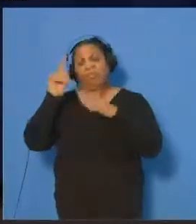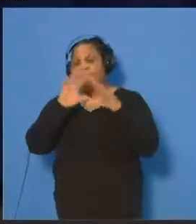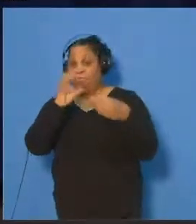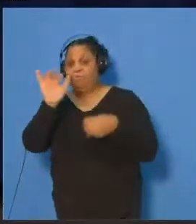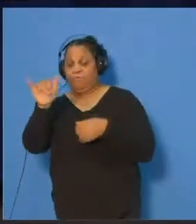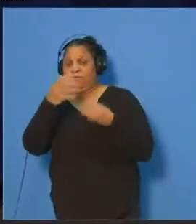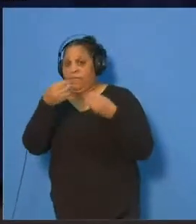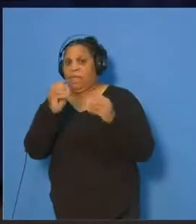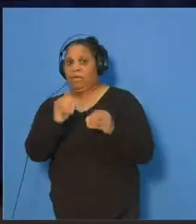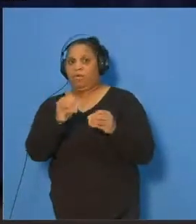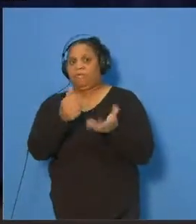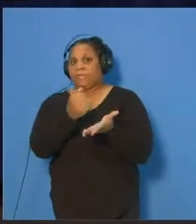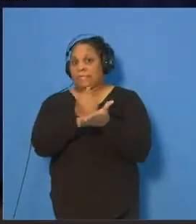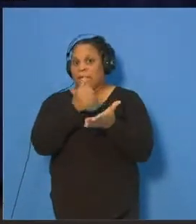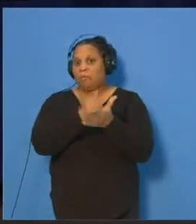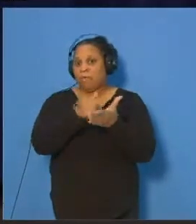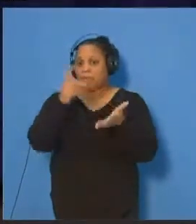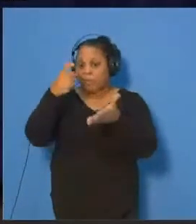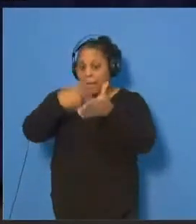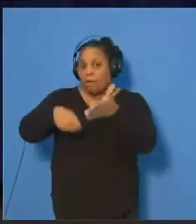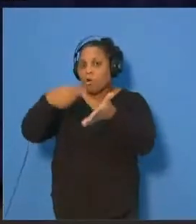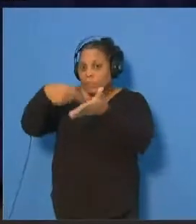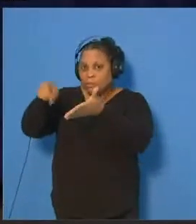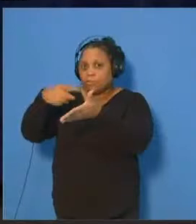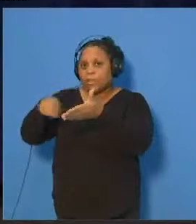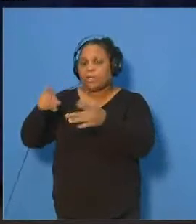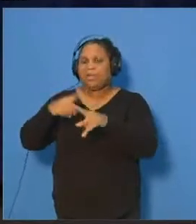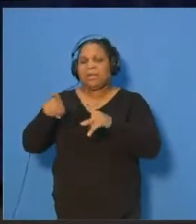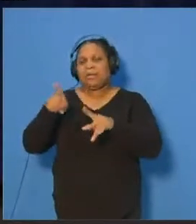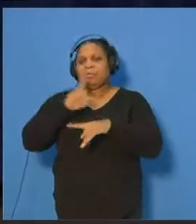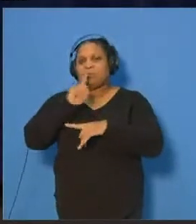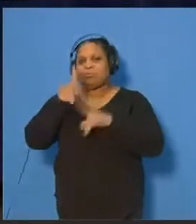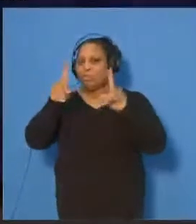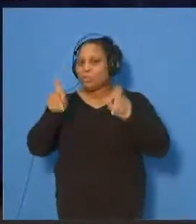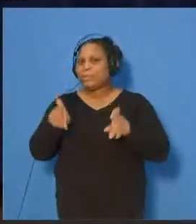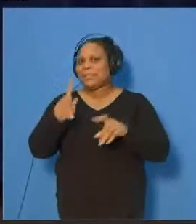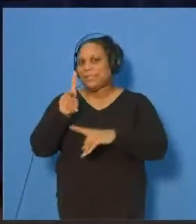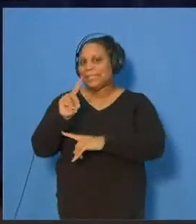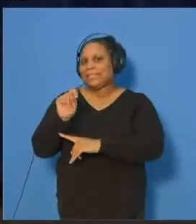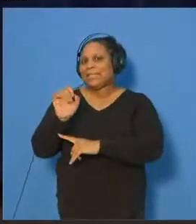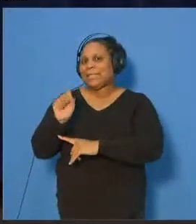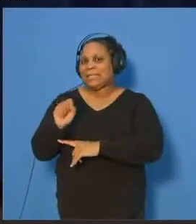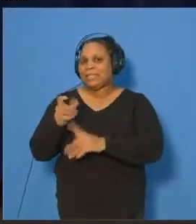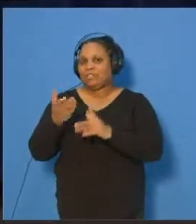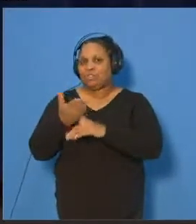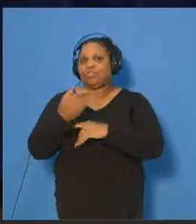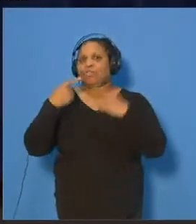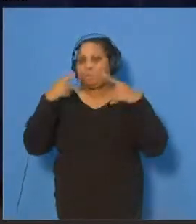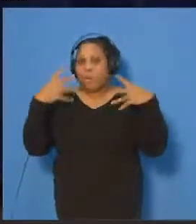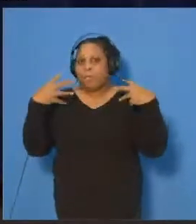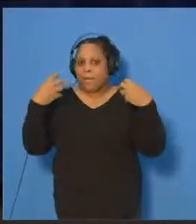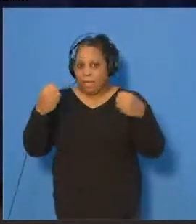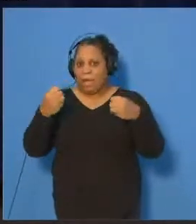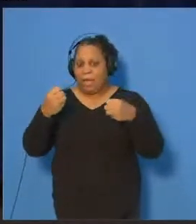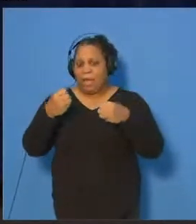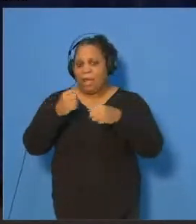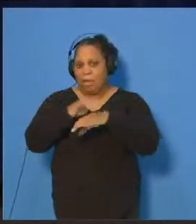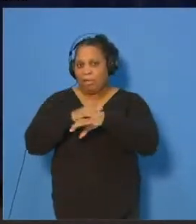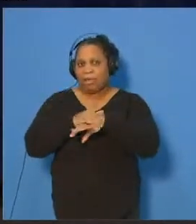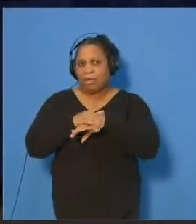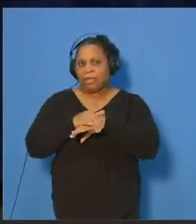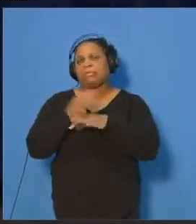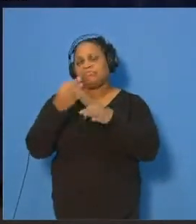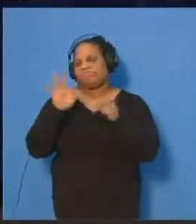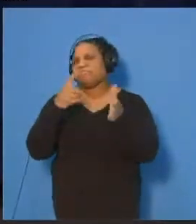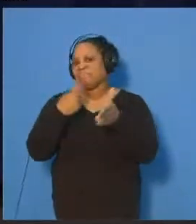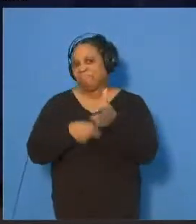those particular costs. I'm uncertain as to whether the testing kits which are being provided through Public Health England are being provided at free